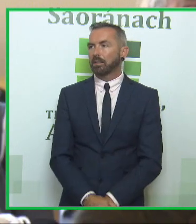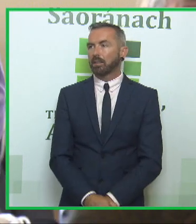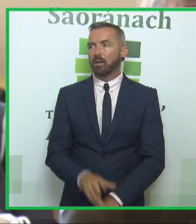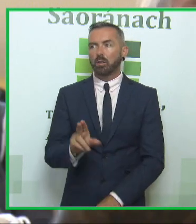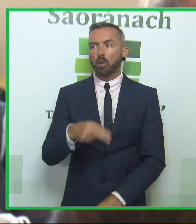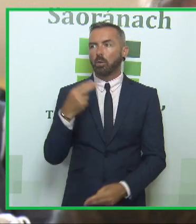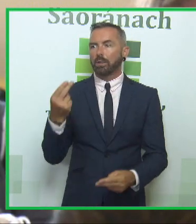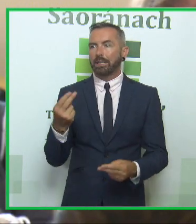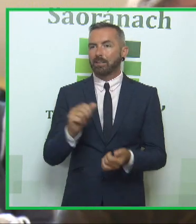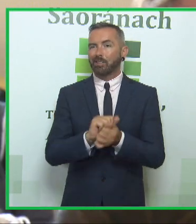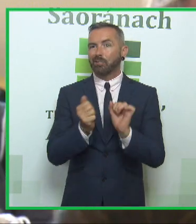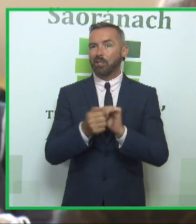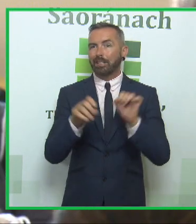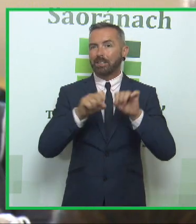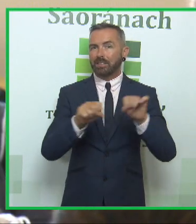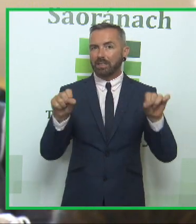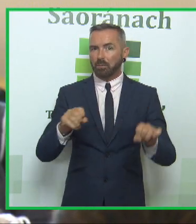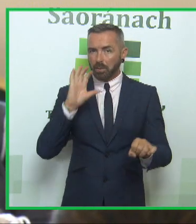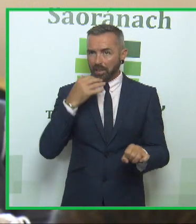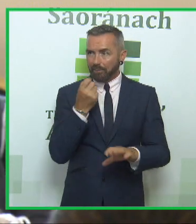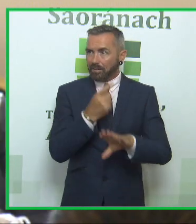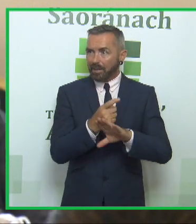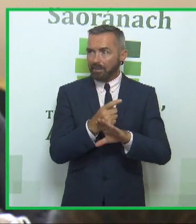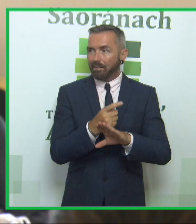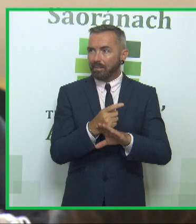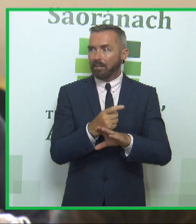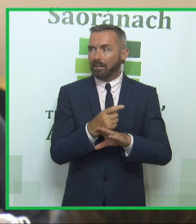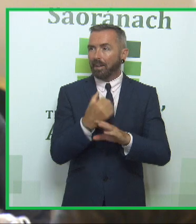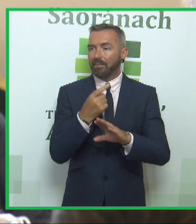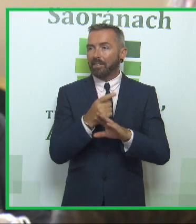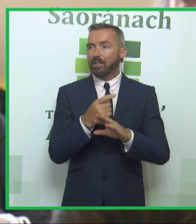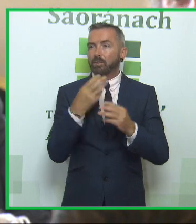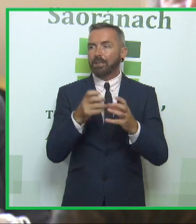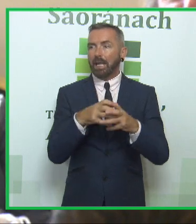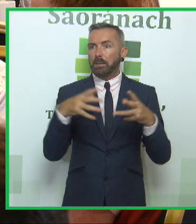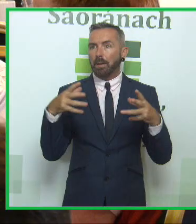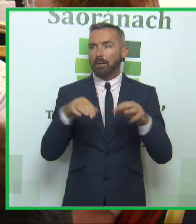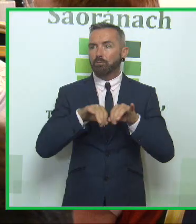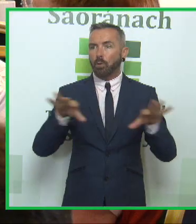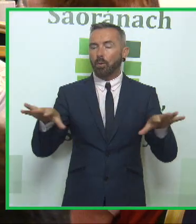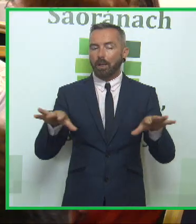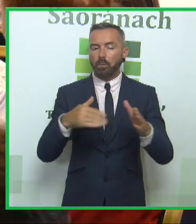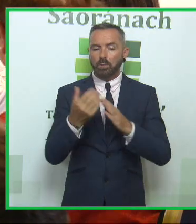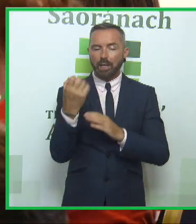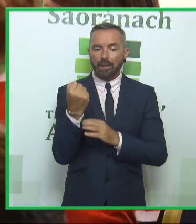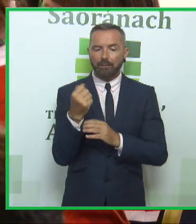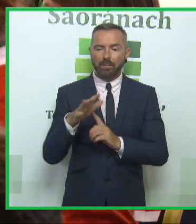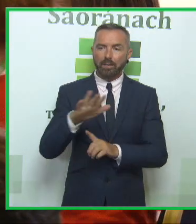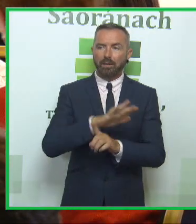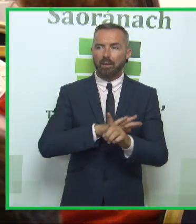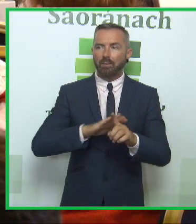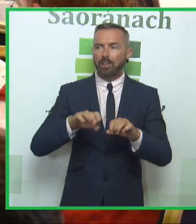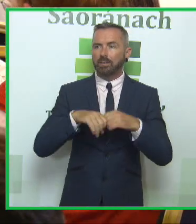need to reinvent the wheel as such, because we have the expertise here, and it's just maybe expand and roll out these across the whole